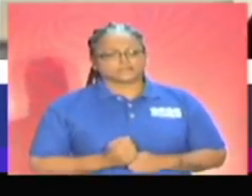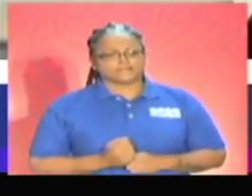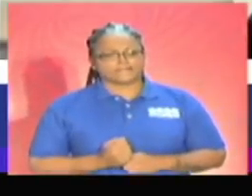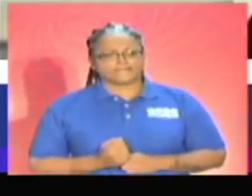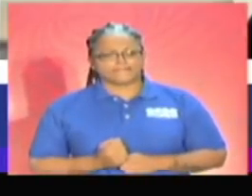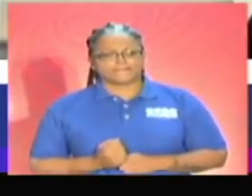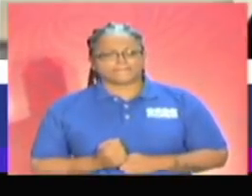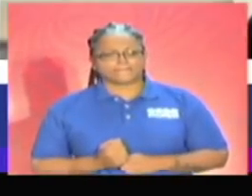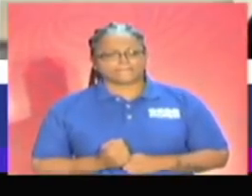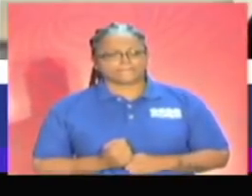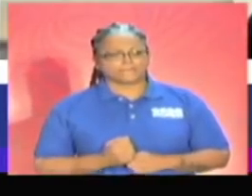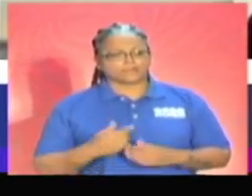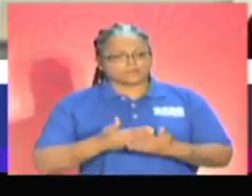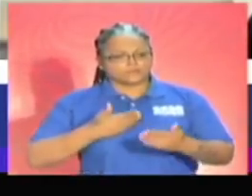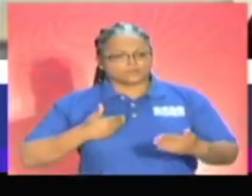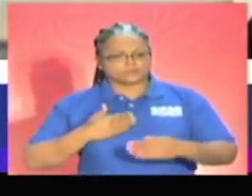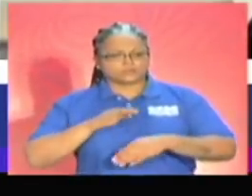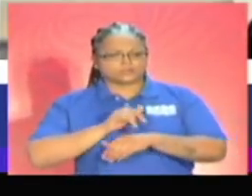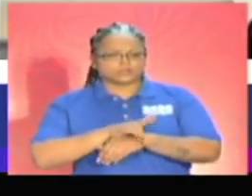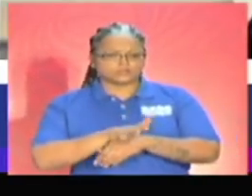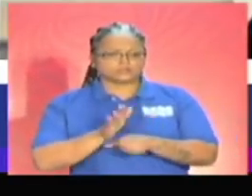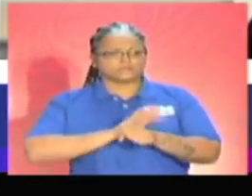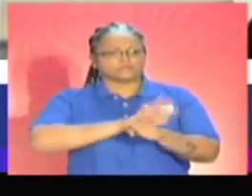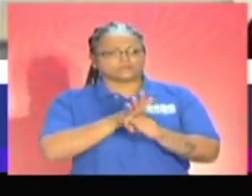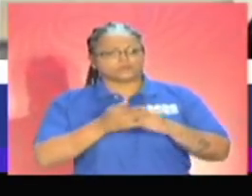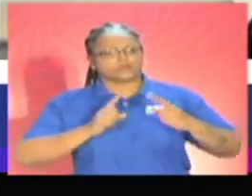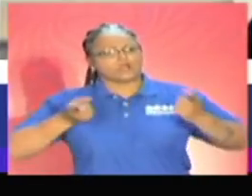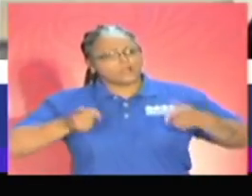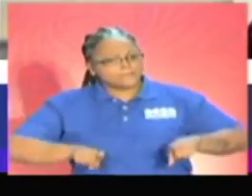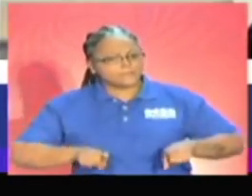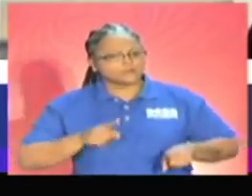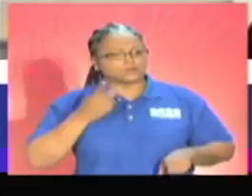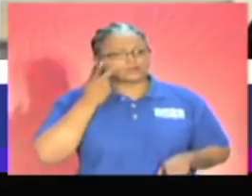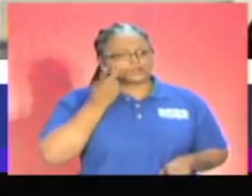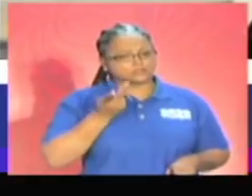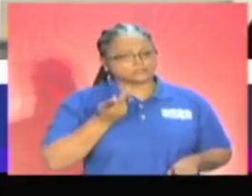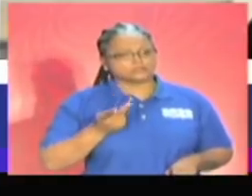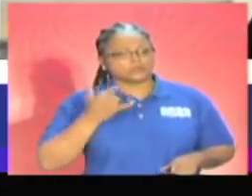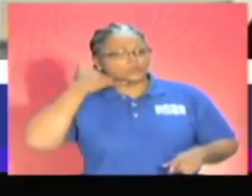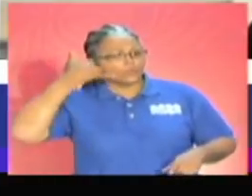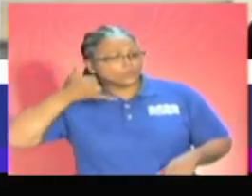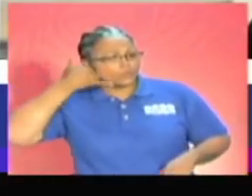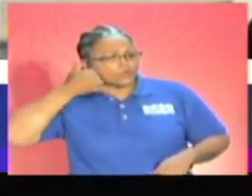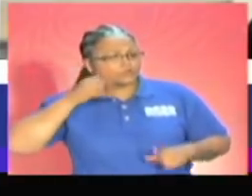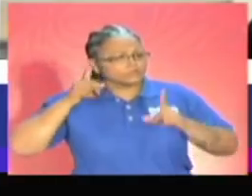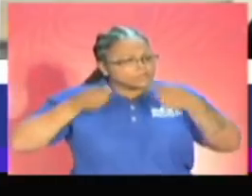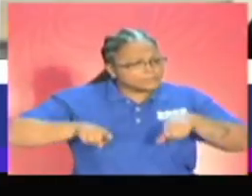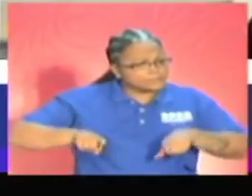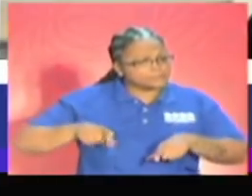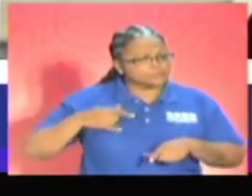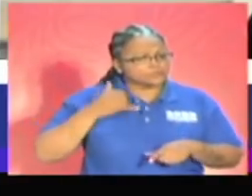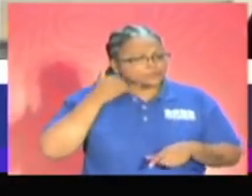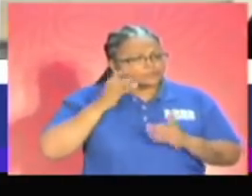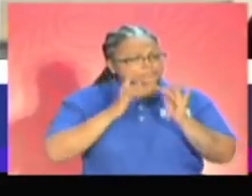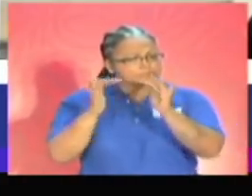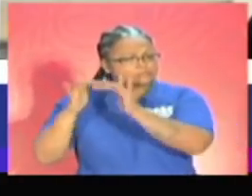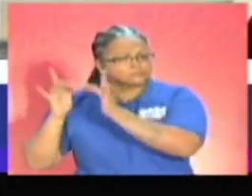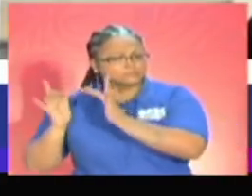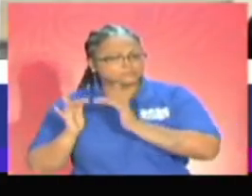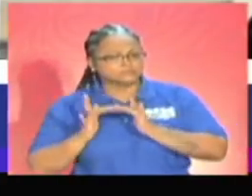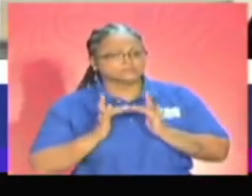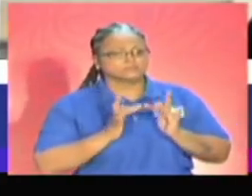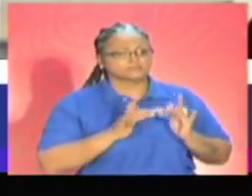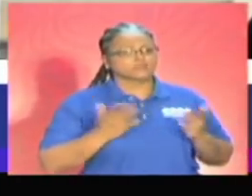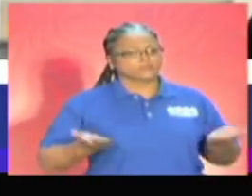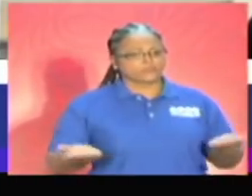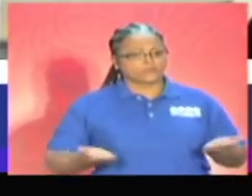COVID-19 pandemic in this country, we would have heard about the contact tracing and community cases and so on. Can you give us an update whether or not that is